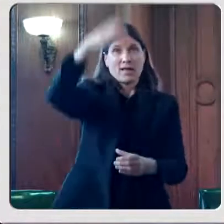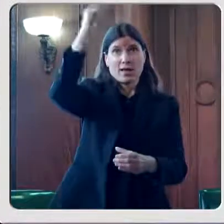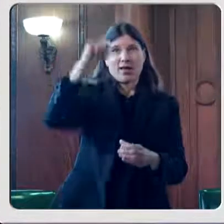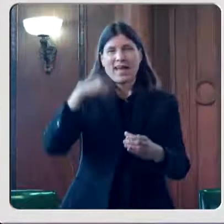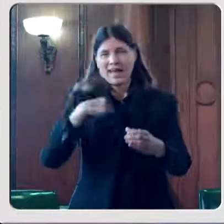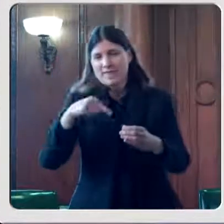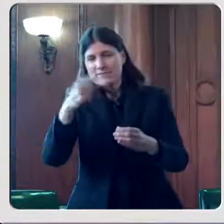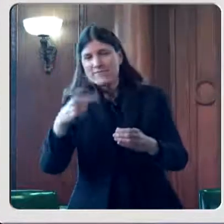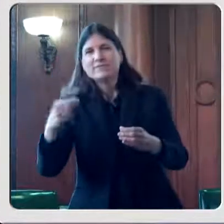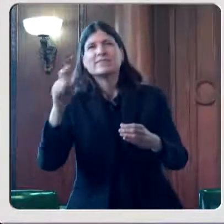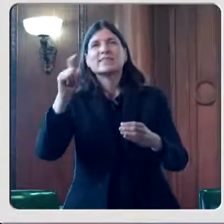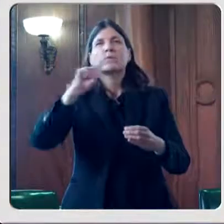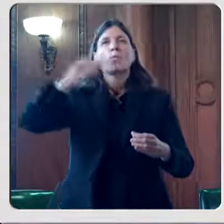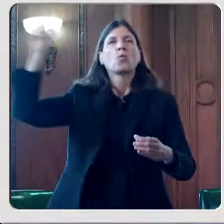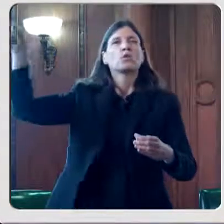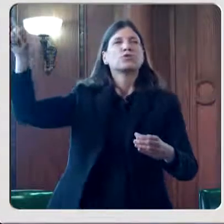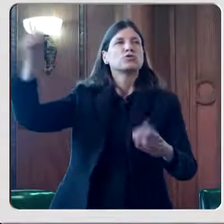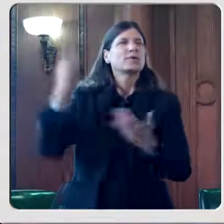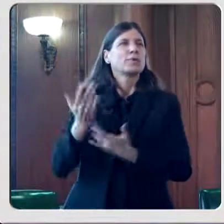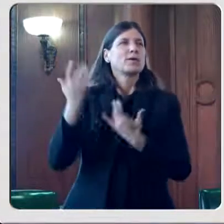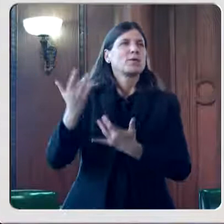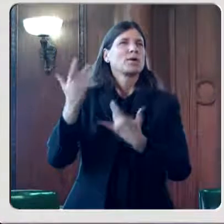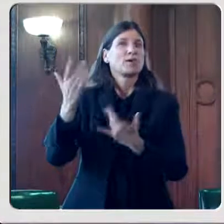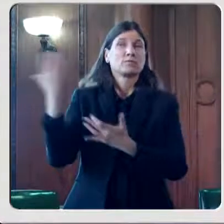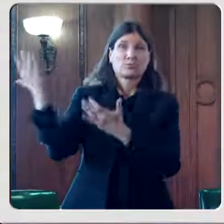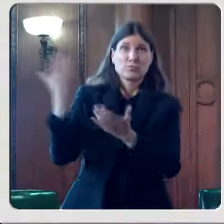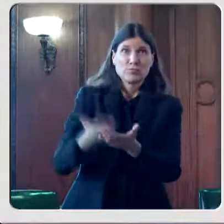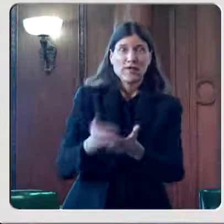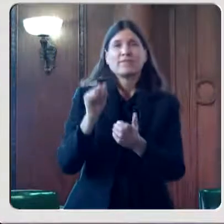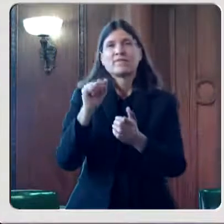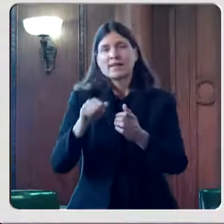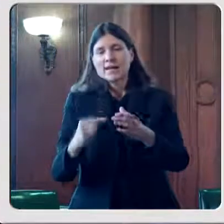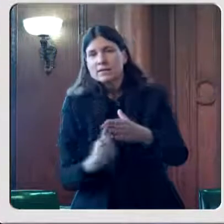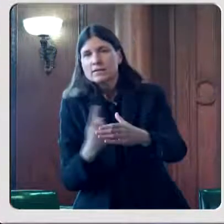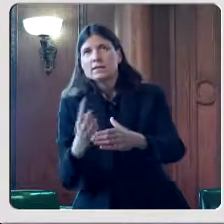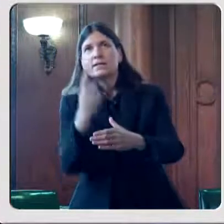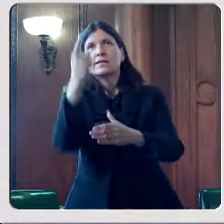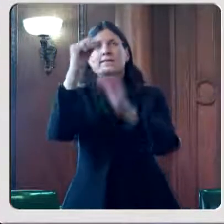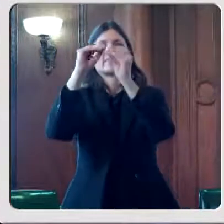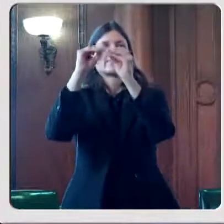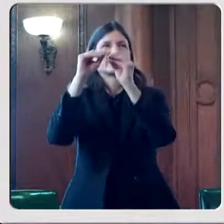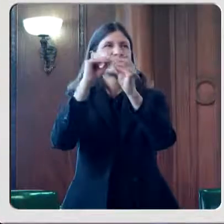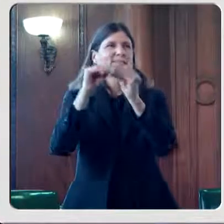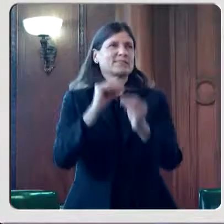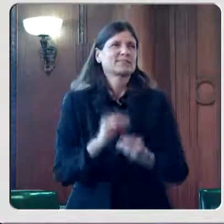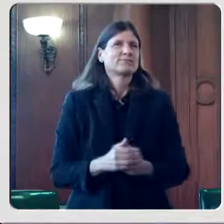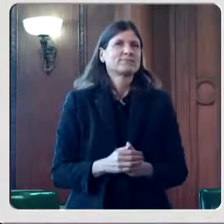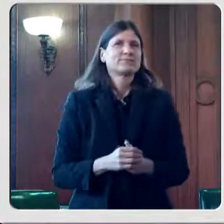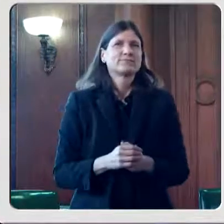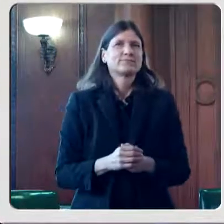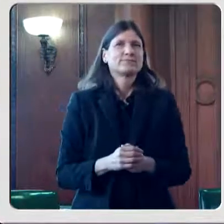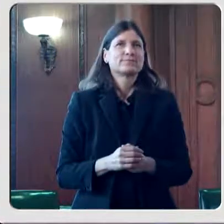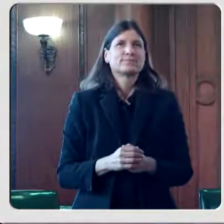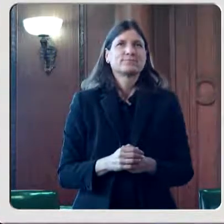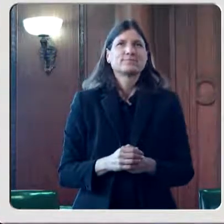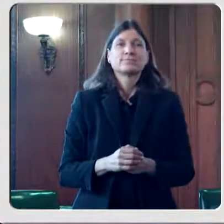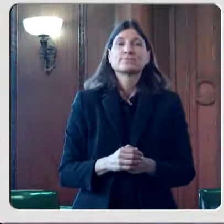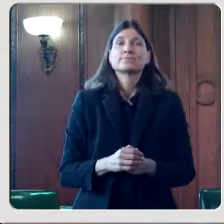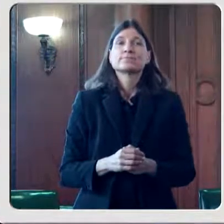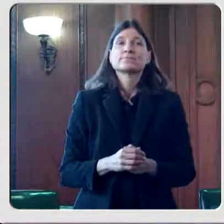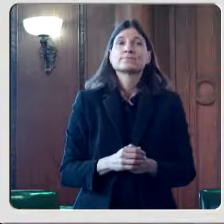also want to thank Director Signoli and Pat Sullivan, working with the McKnight Neighborhood Council, Liz Stevens, the